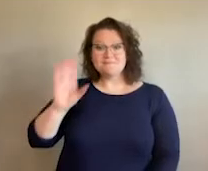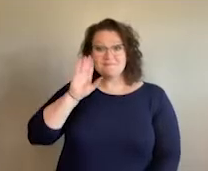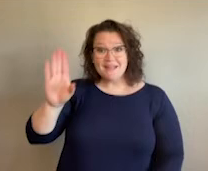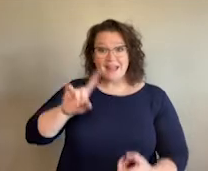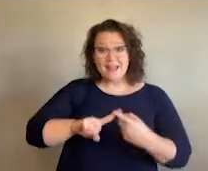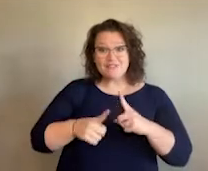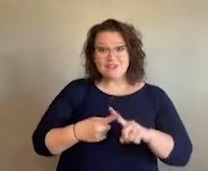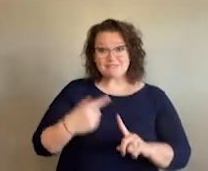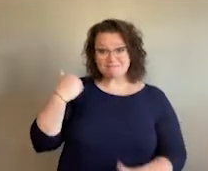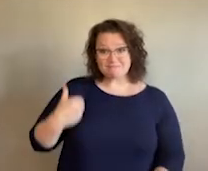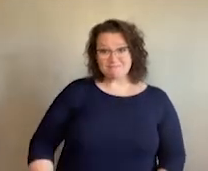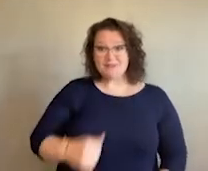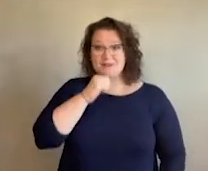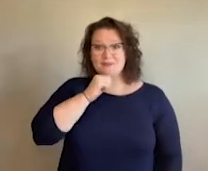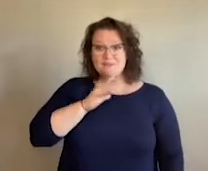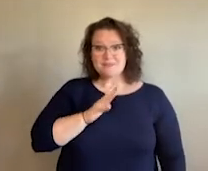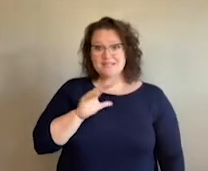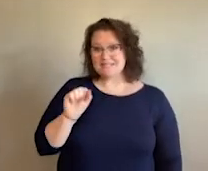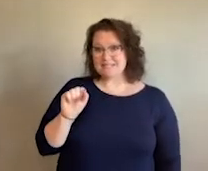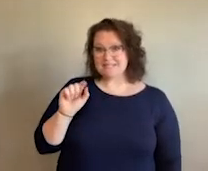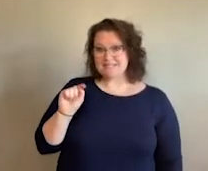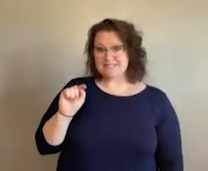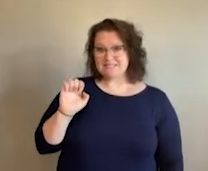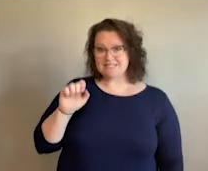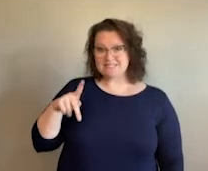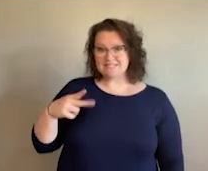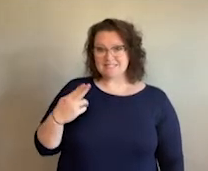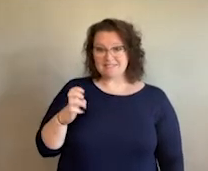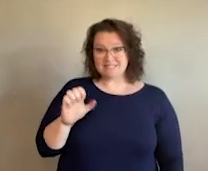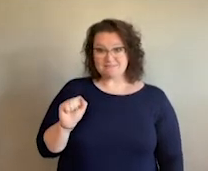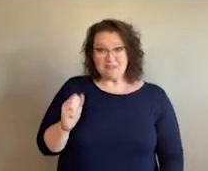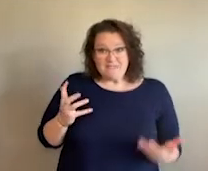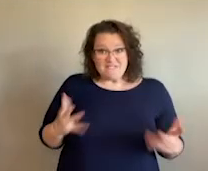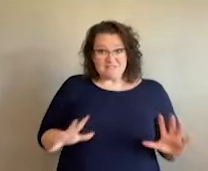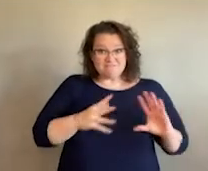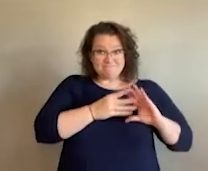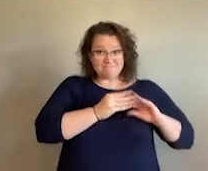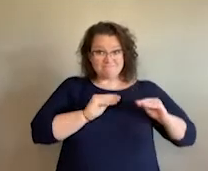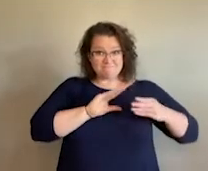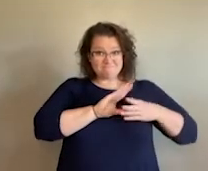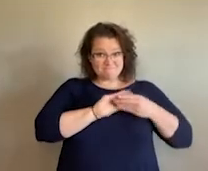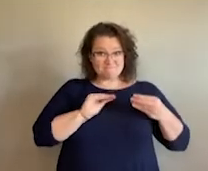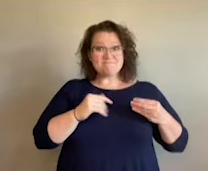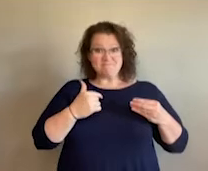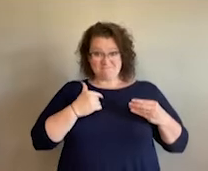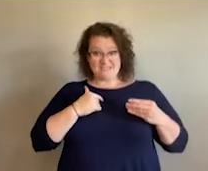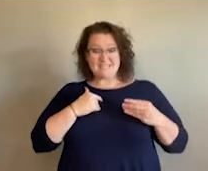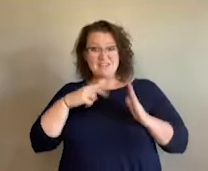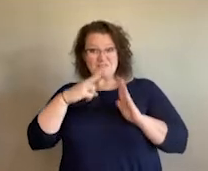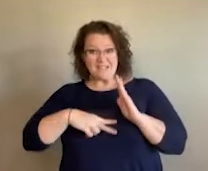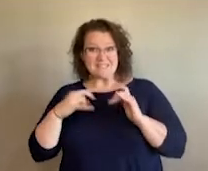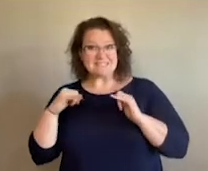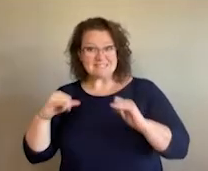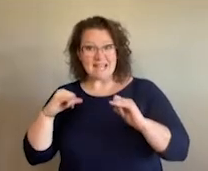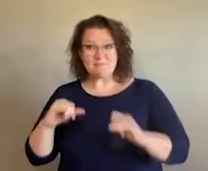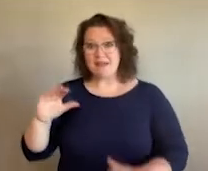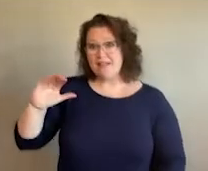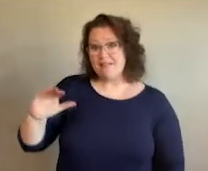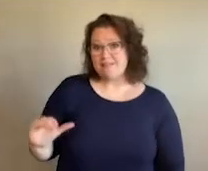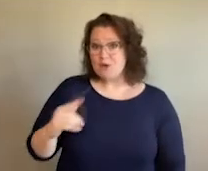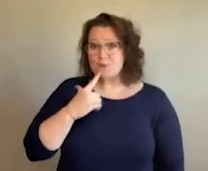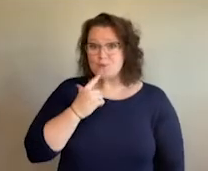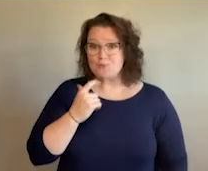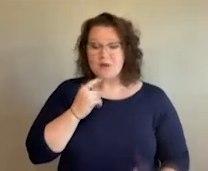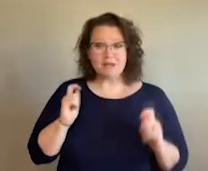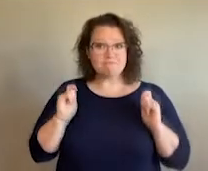Hi friends, I'm Miss Stevens. So you guys just read Little Red Riding Hood, and I also recently read Little Red Riding Hood. So